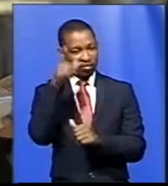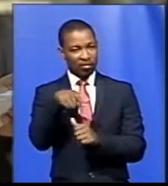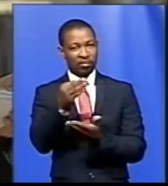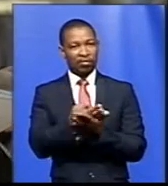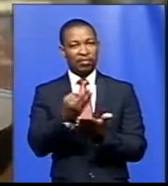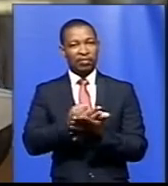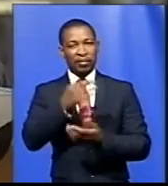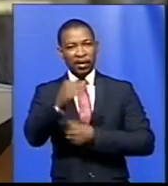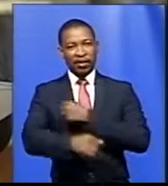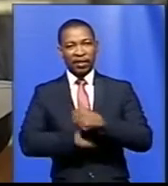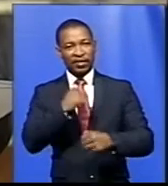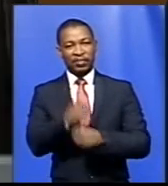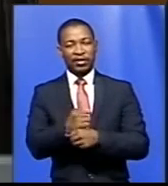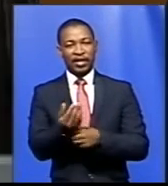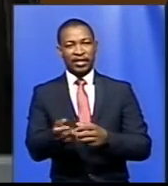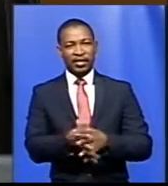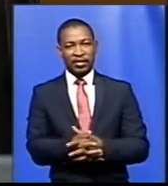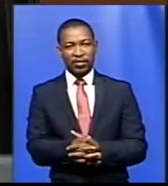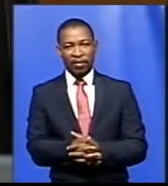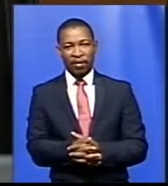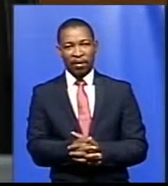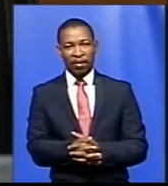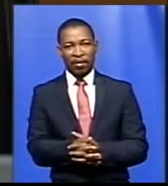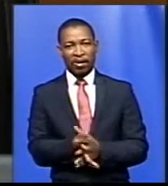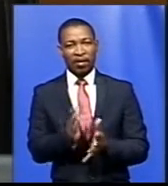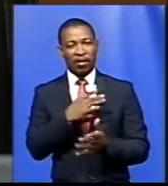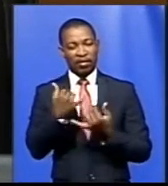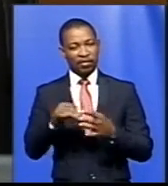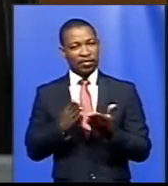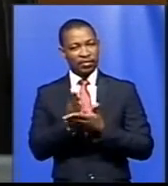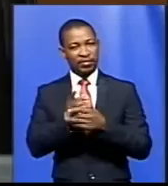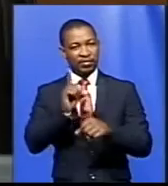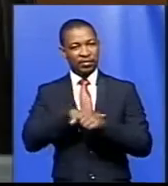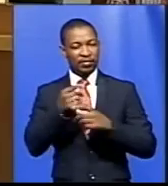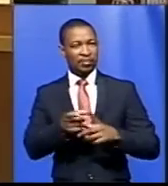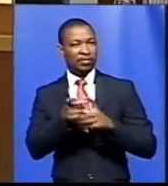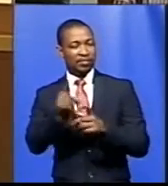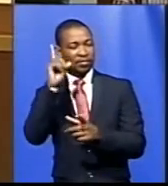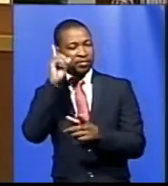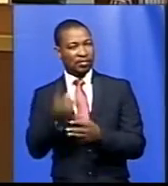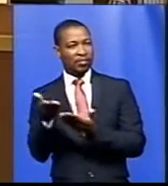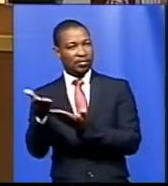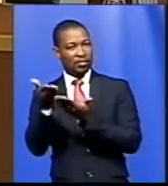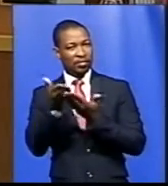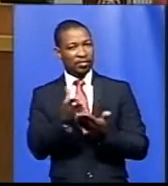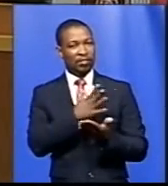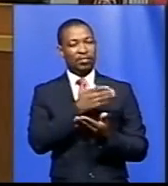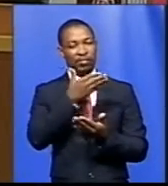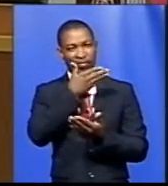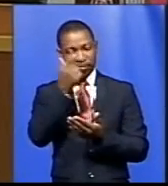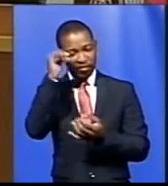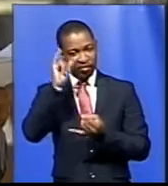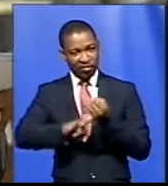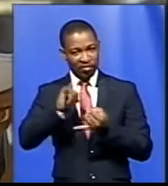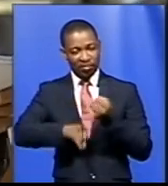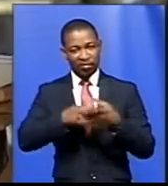year. Private contractors are critical in ensuring timely delivery of planned projects and the quality of final